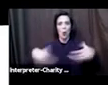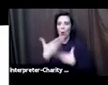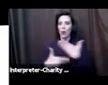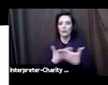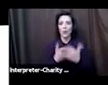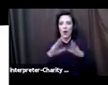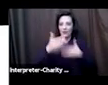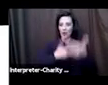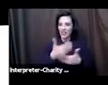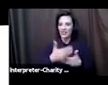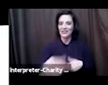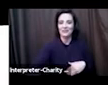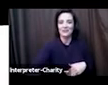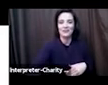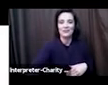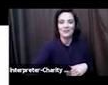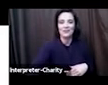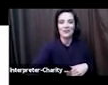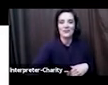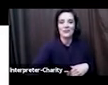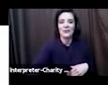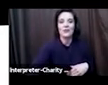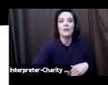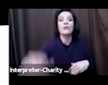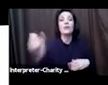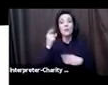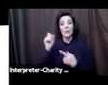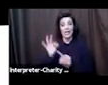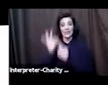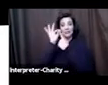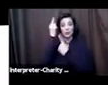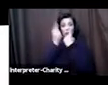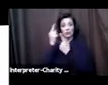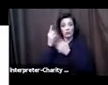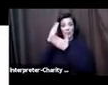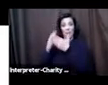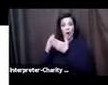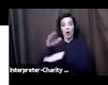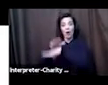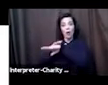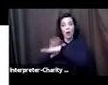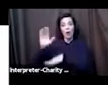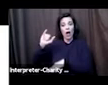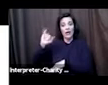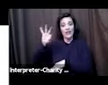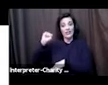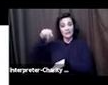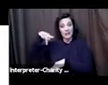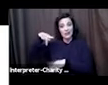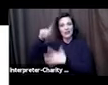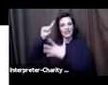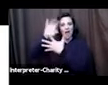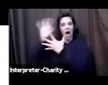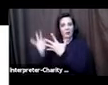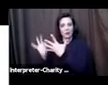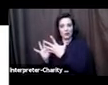So possible outcomes for consideration of AT. So in that special considerations section, these are 4 options that you can use for that. So the